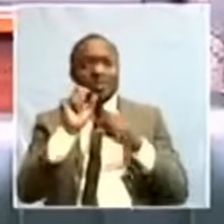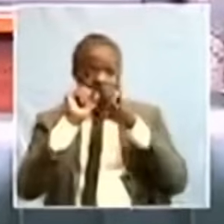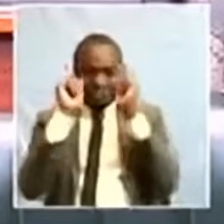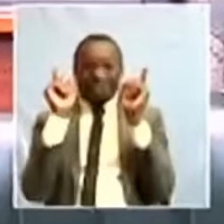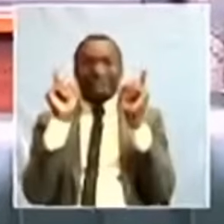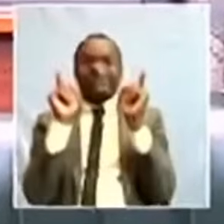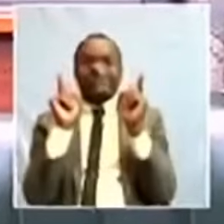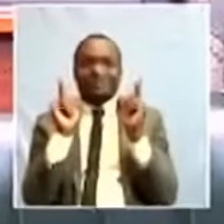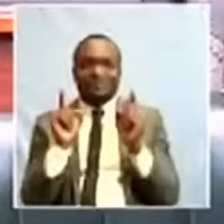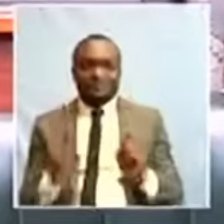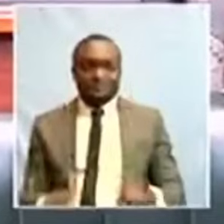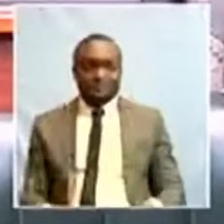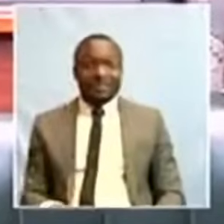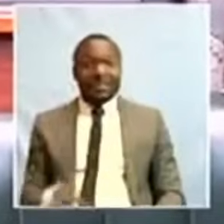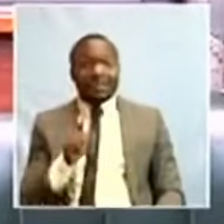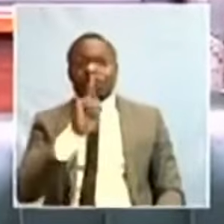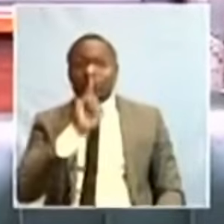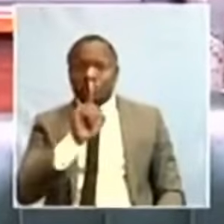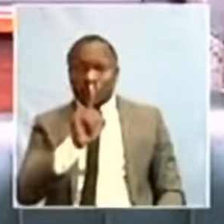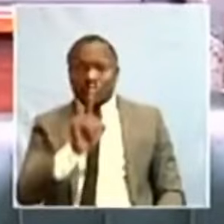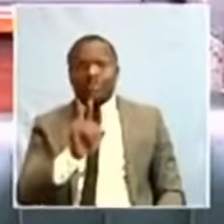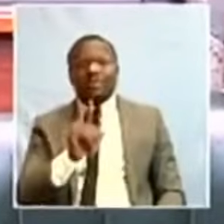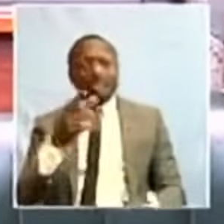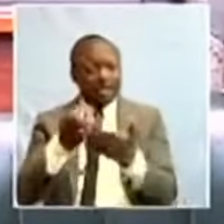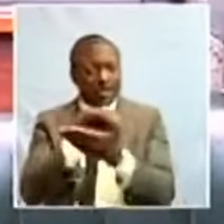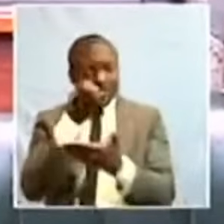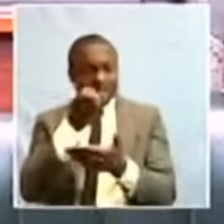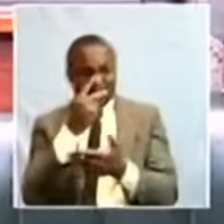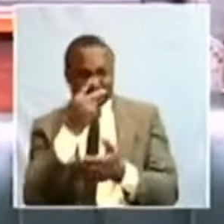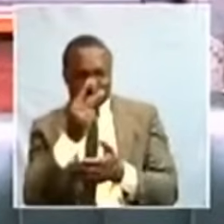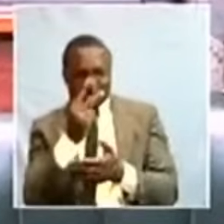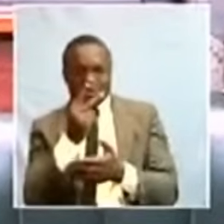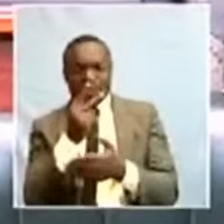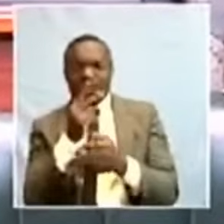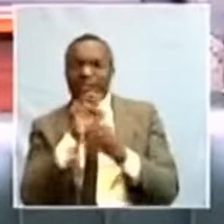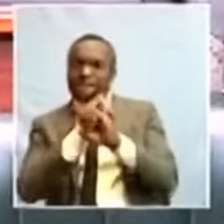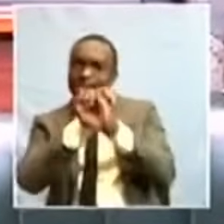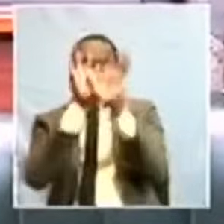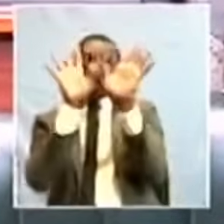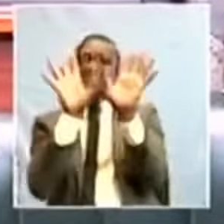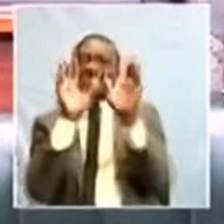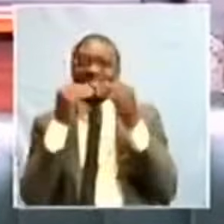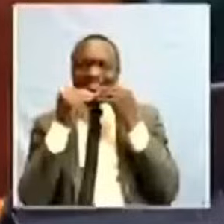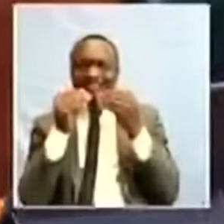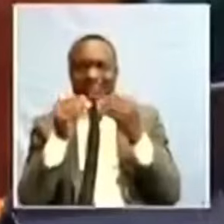surprised. That is true. The economy looks bright. Thank you.